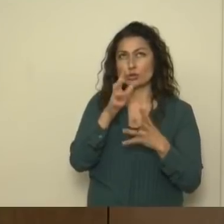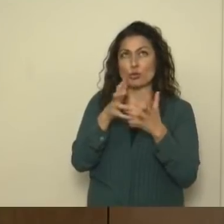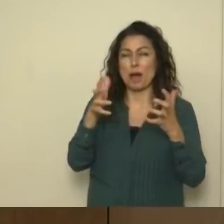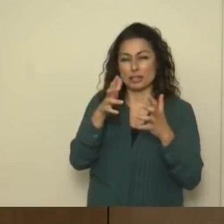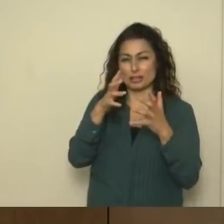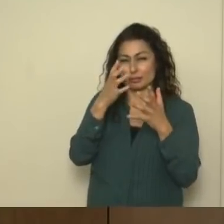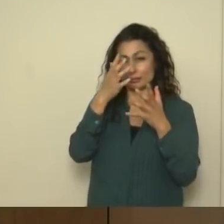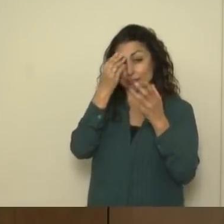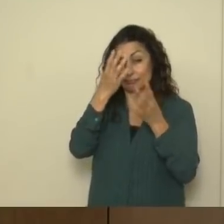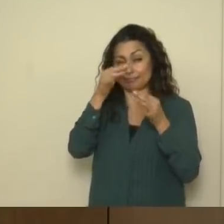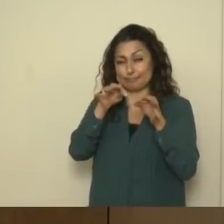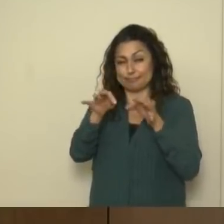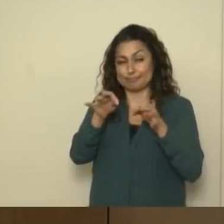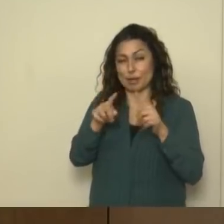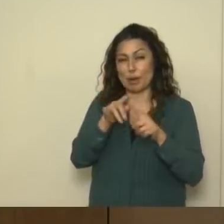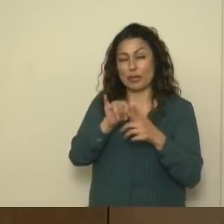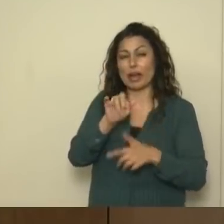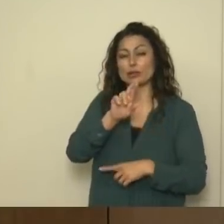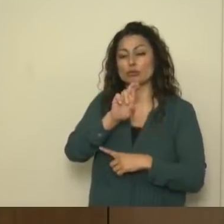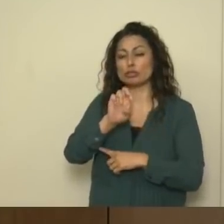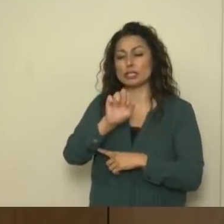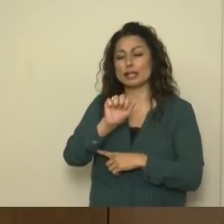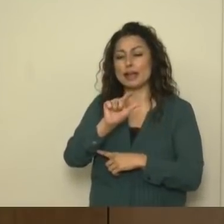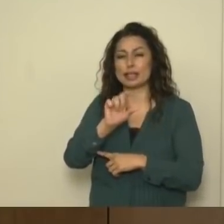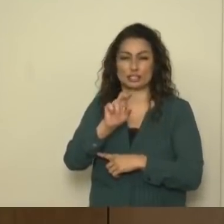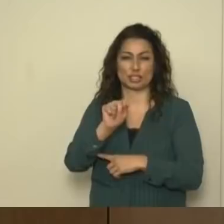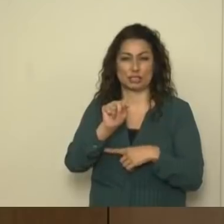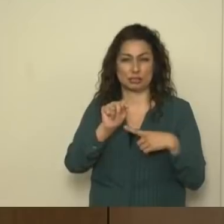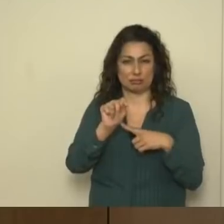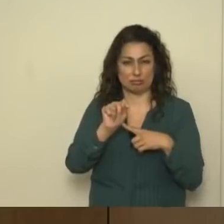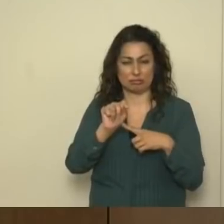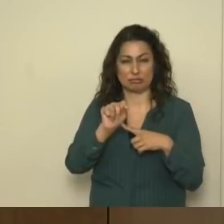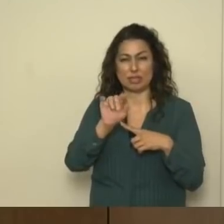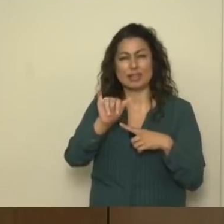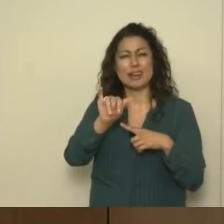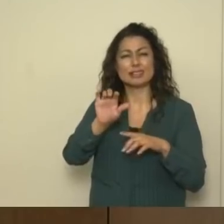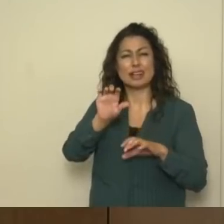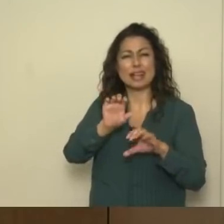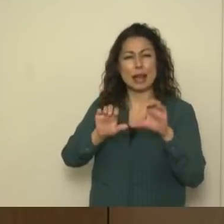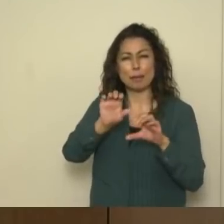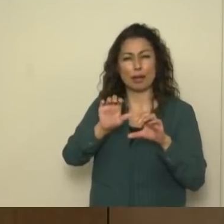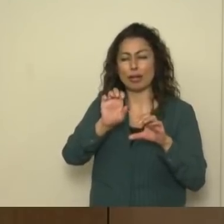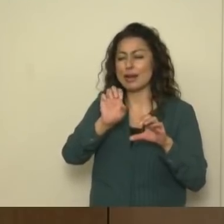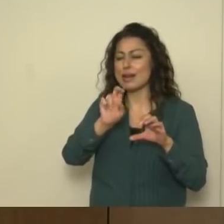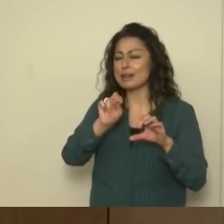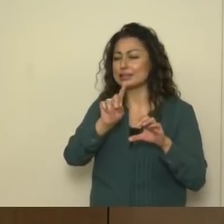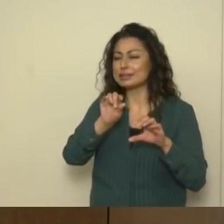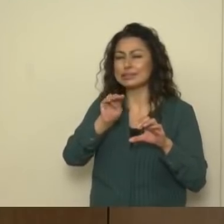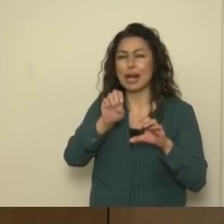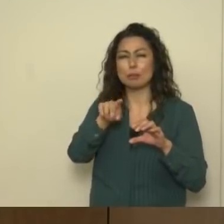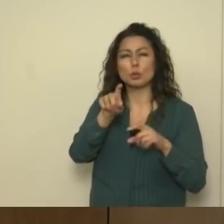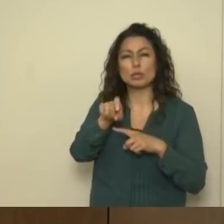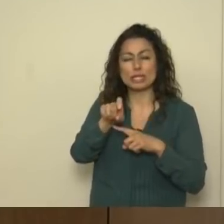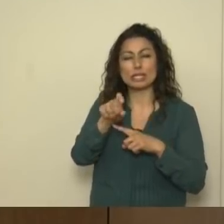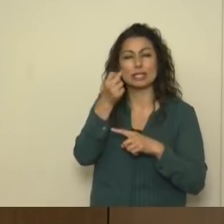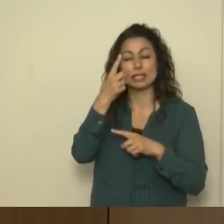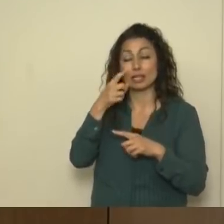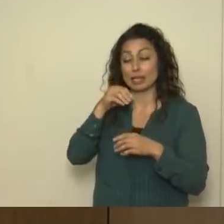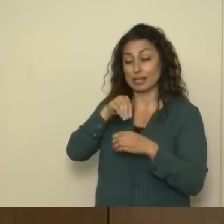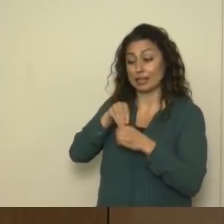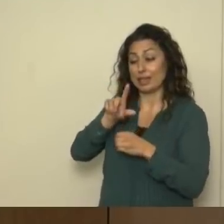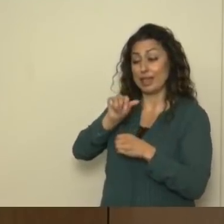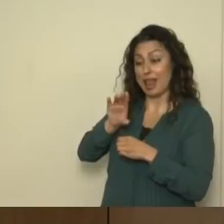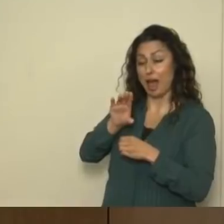detailed about it. Look, reagents, which are the enzymes that you need, that in a laboratory